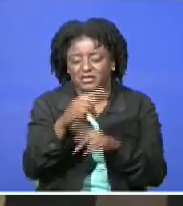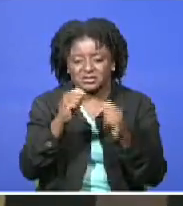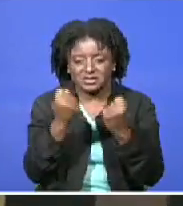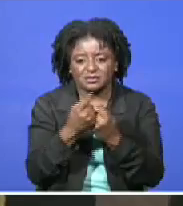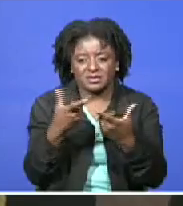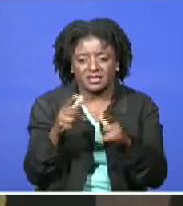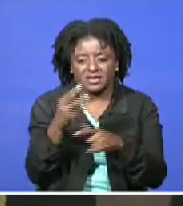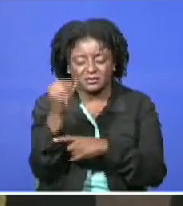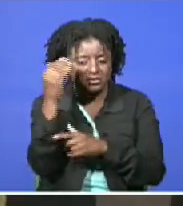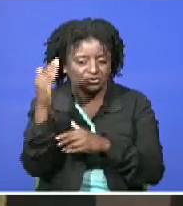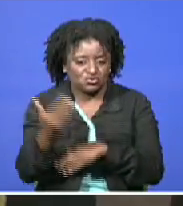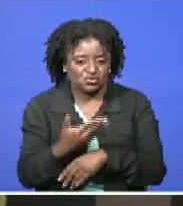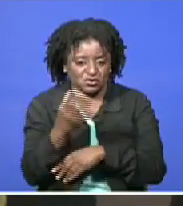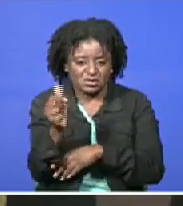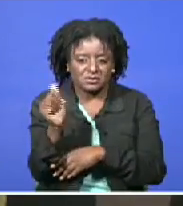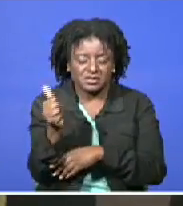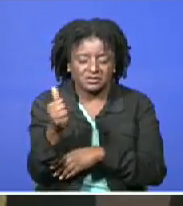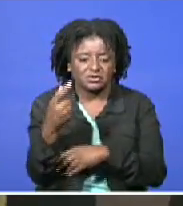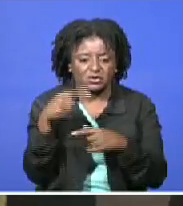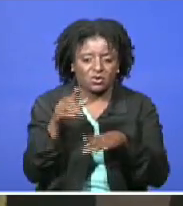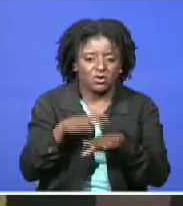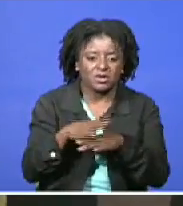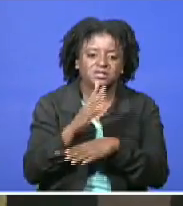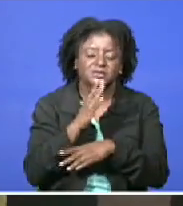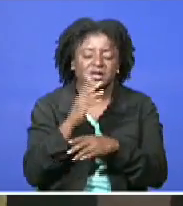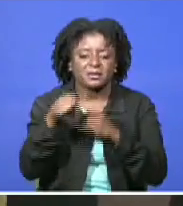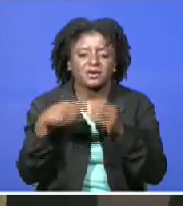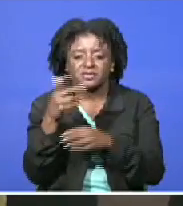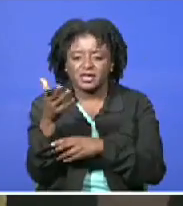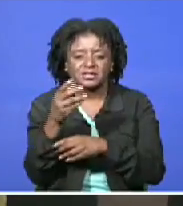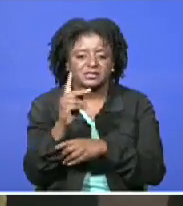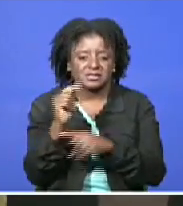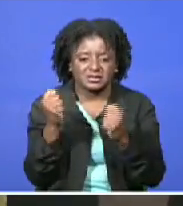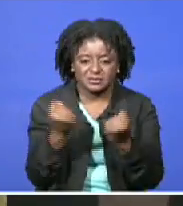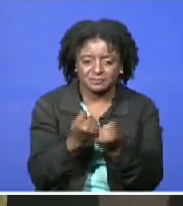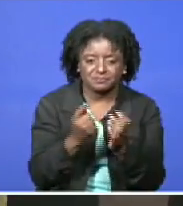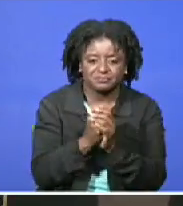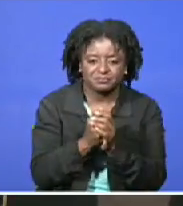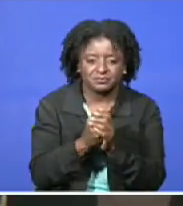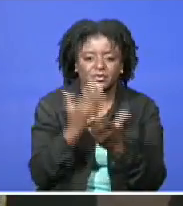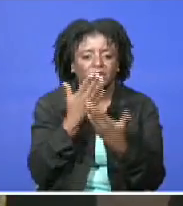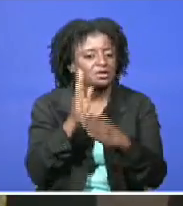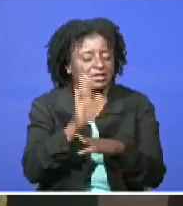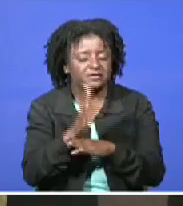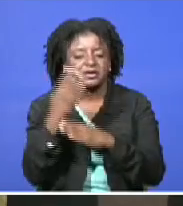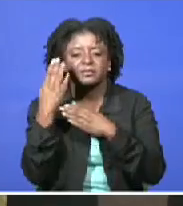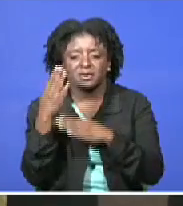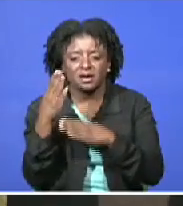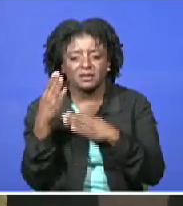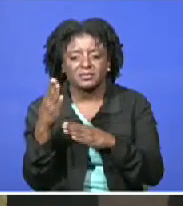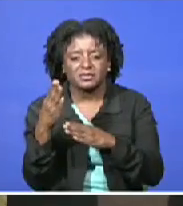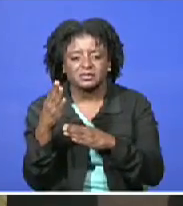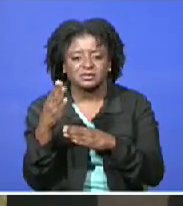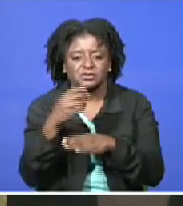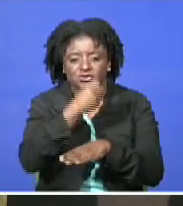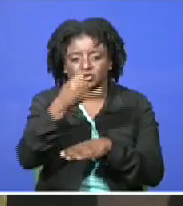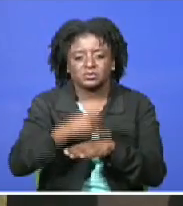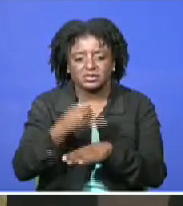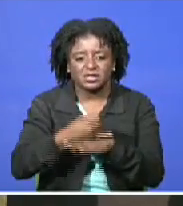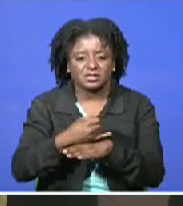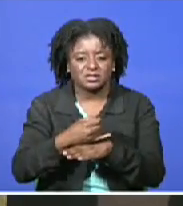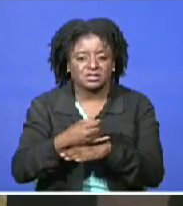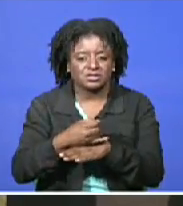them introduce themselves and go on and speak about their team. Good evening, Bahamas. I'm Superintendent Christopher